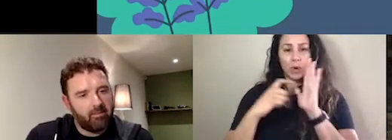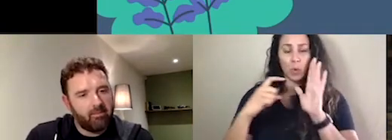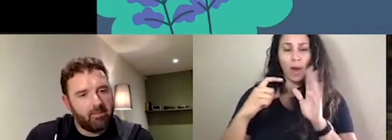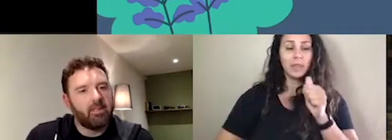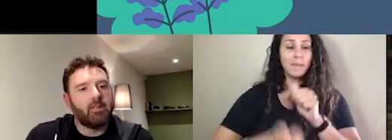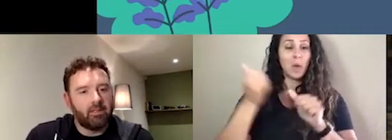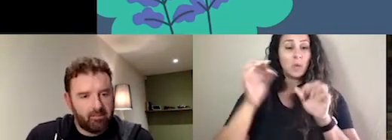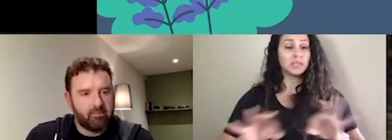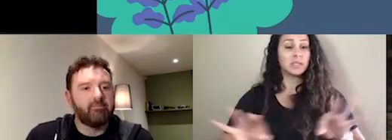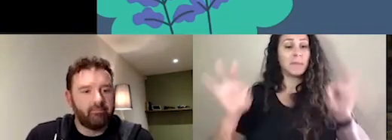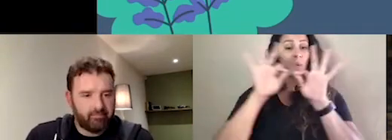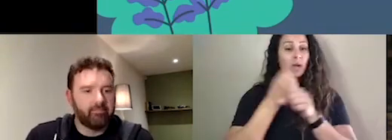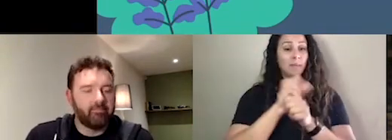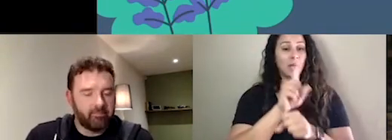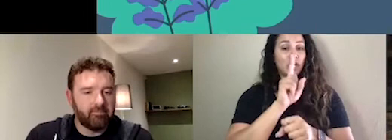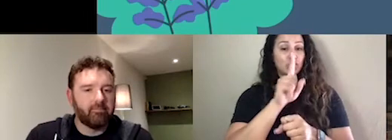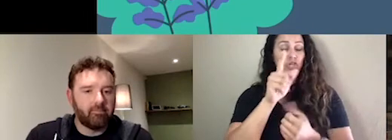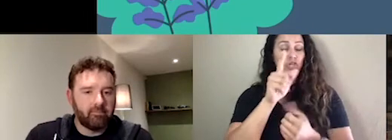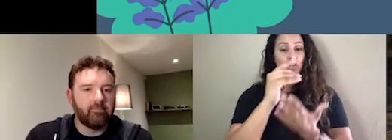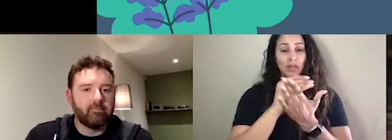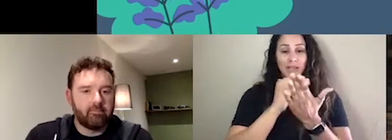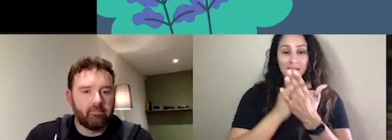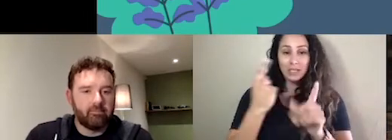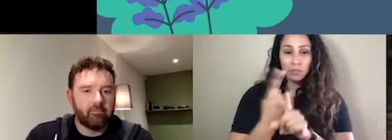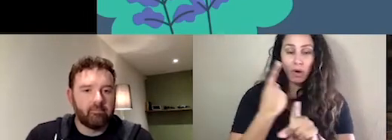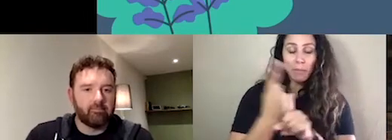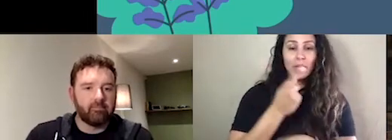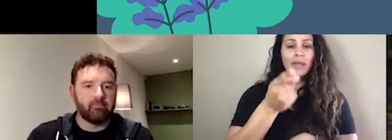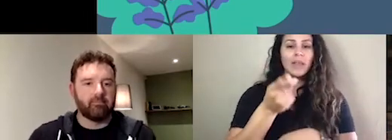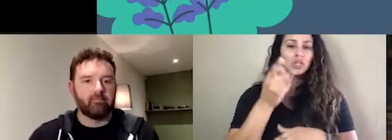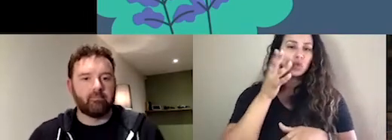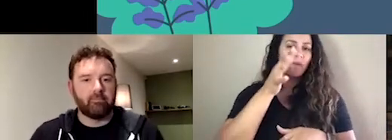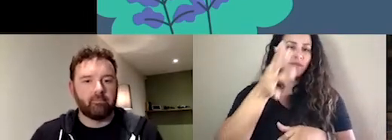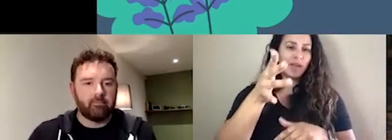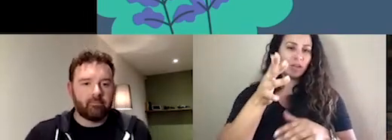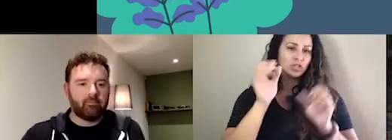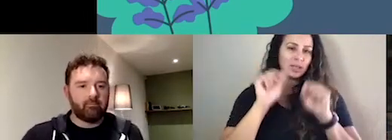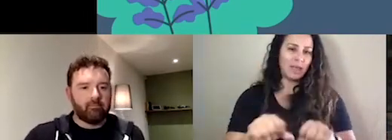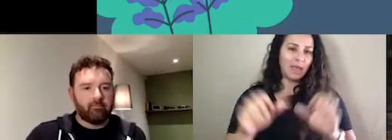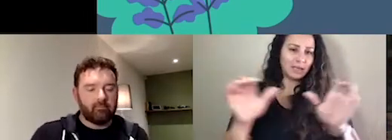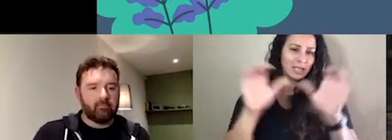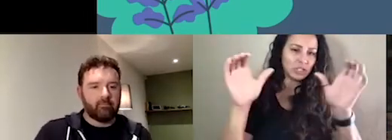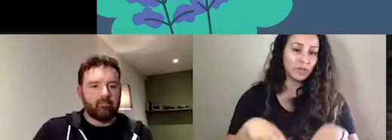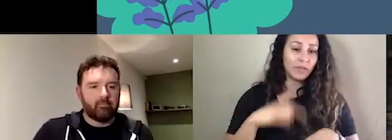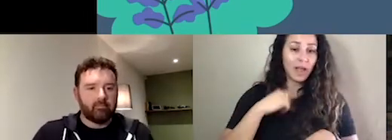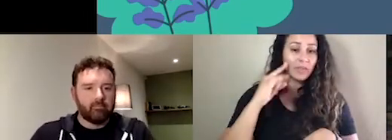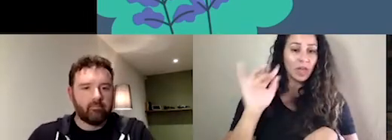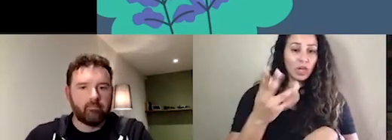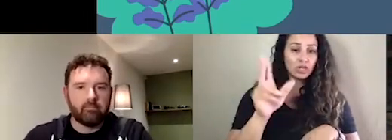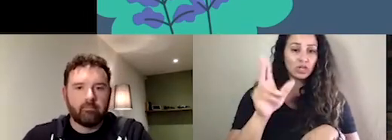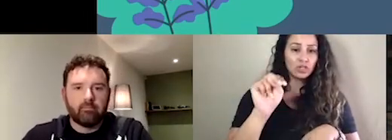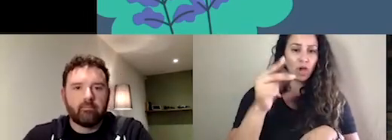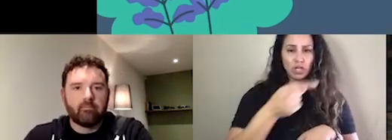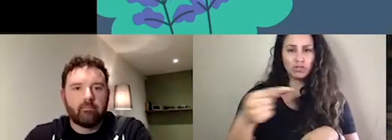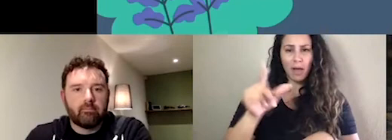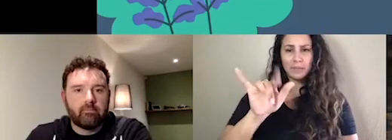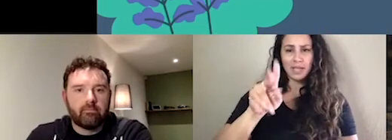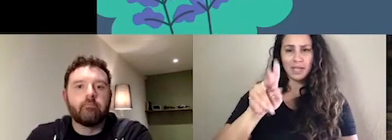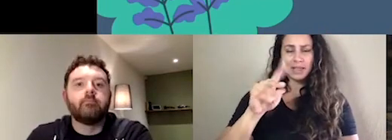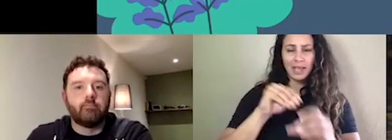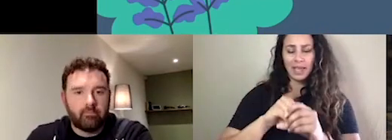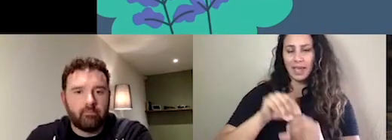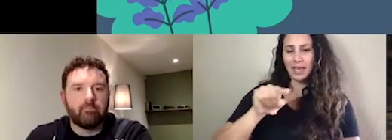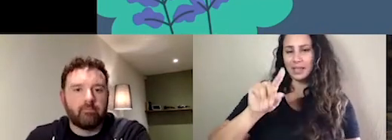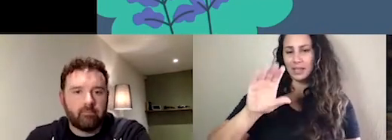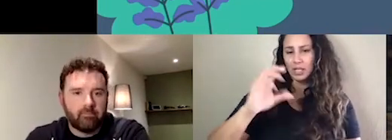most important in making sure that you're listed properly and that you eventually get certified. I think John dropped a link in chat